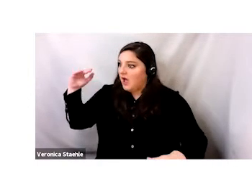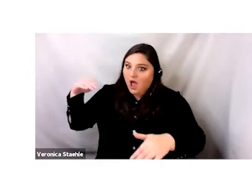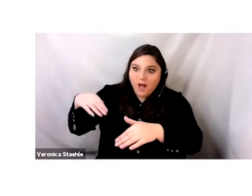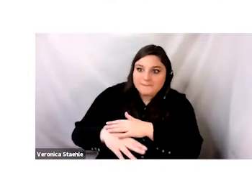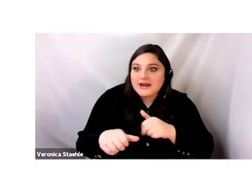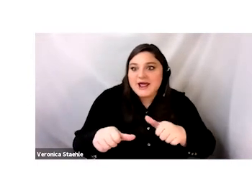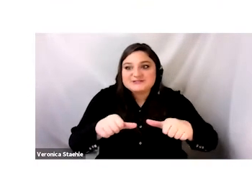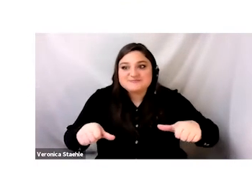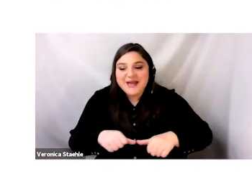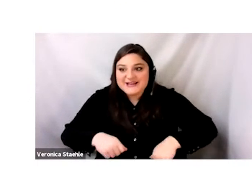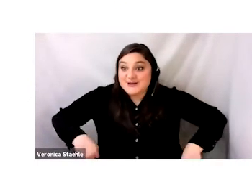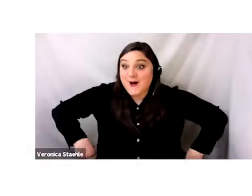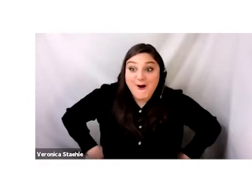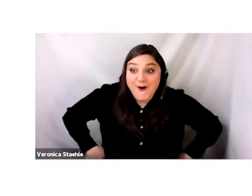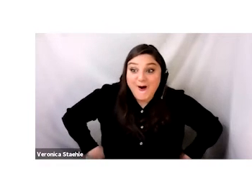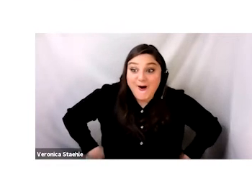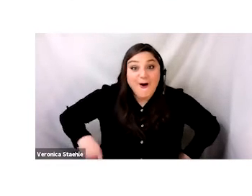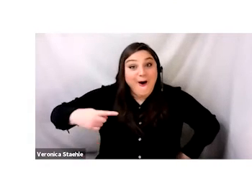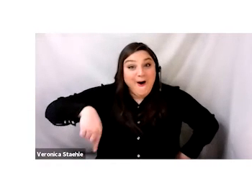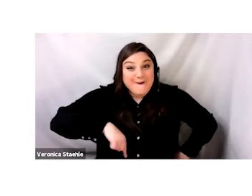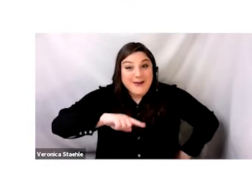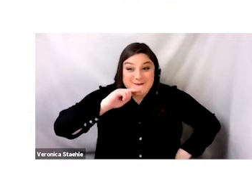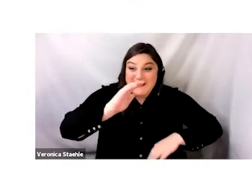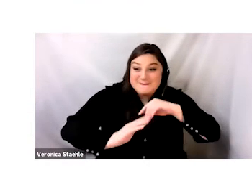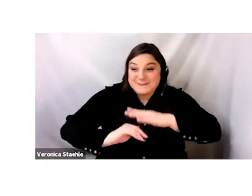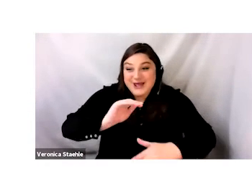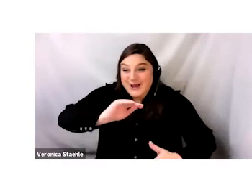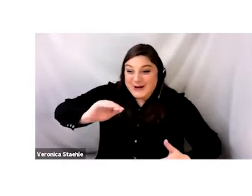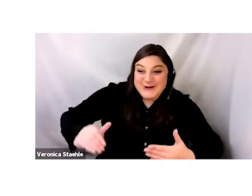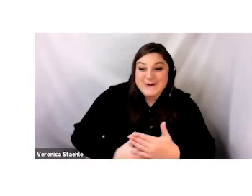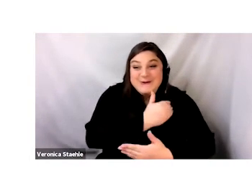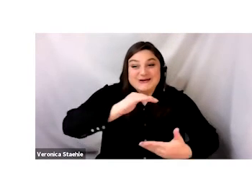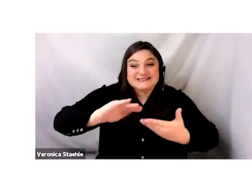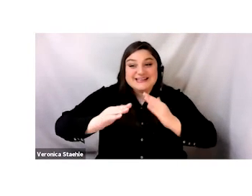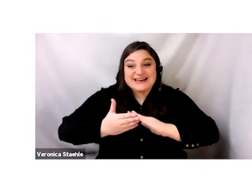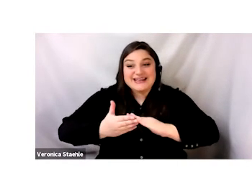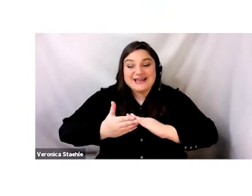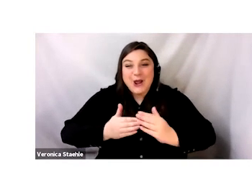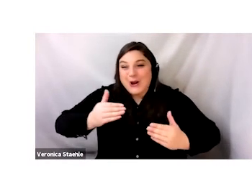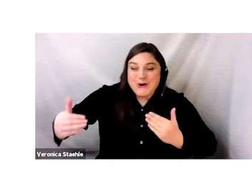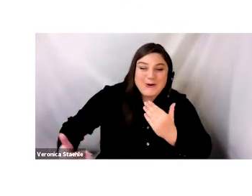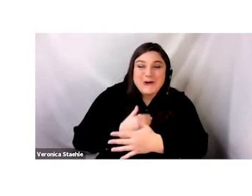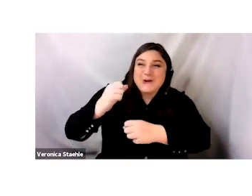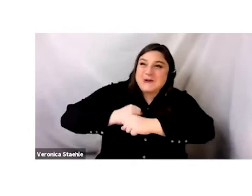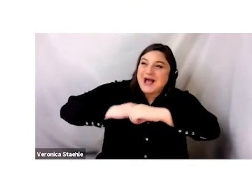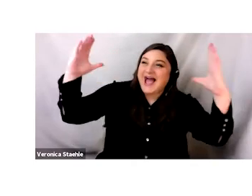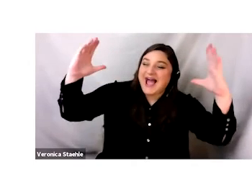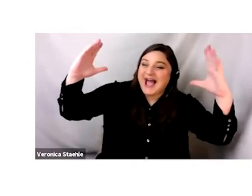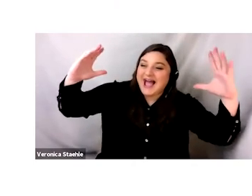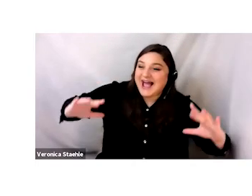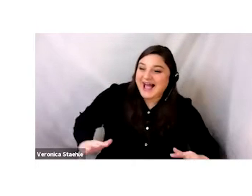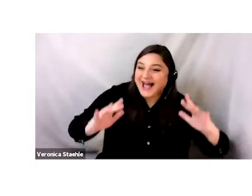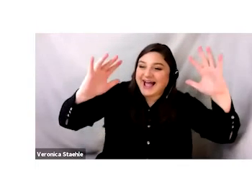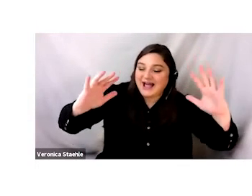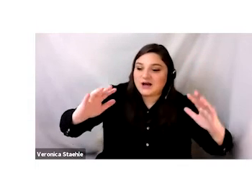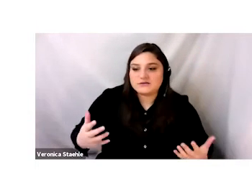and saying, we're going to build a new city. We're going to reimagine Detroit. And she's looking around like, we're